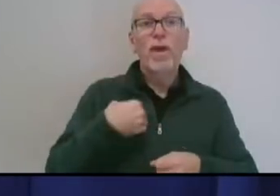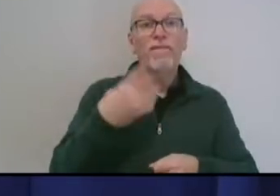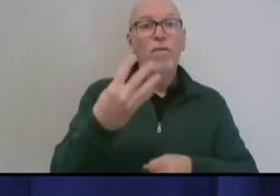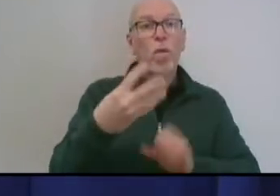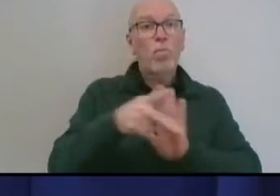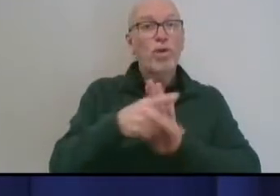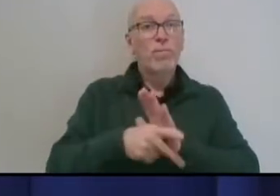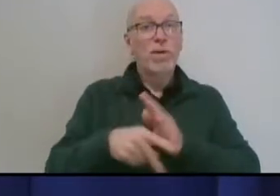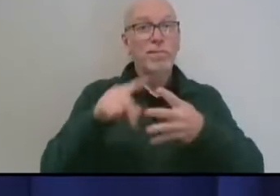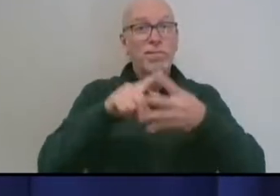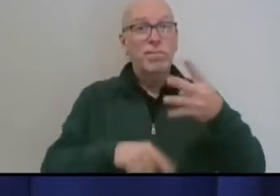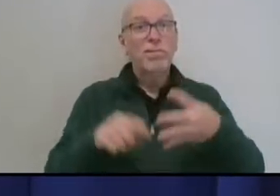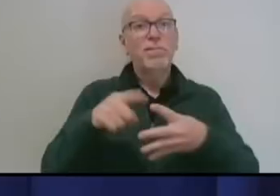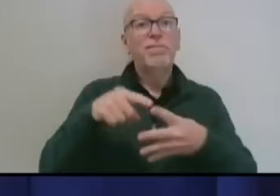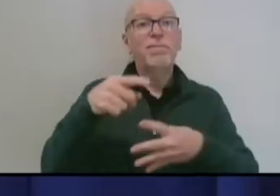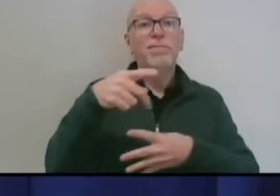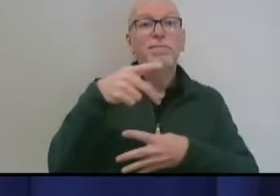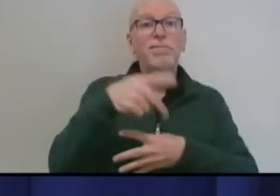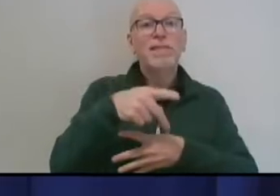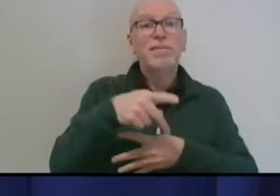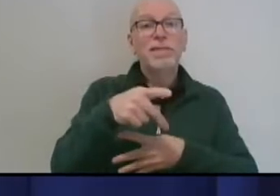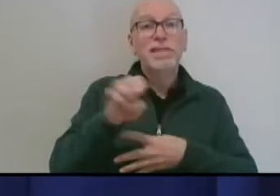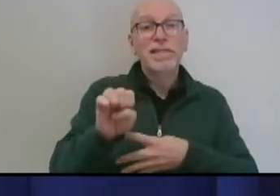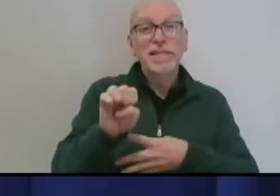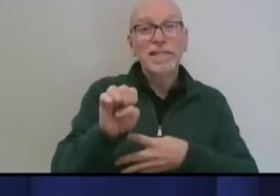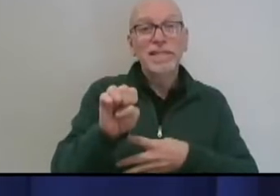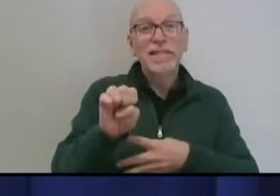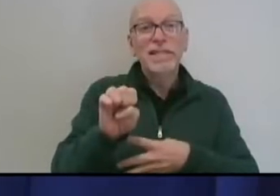and PPE